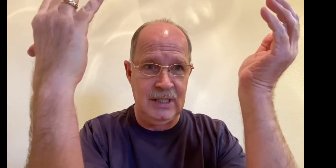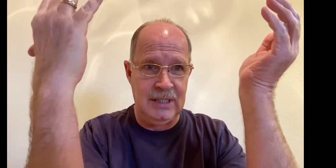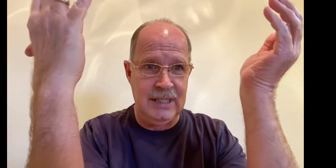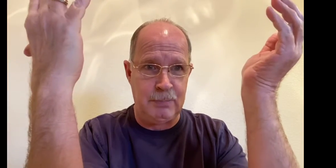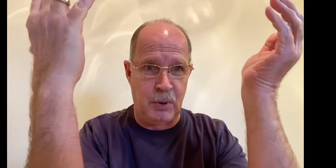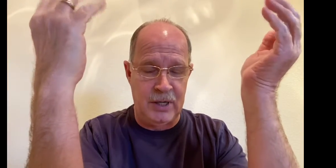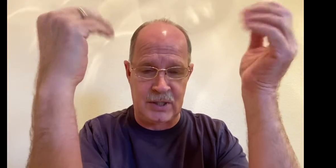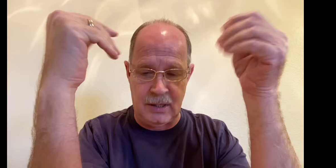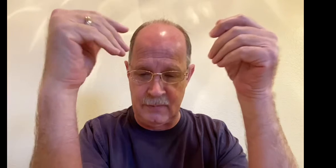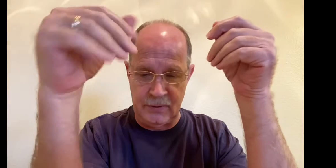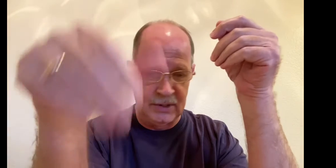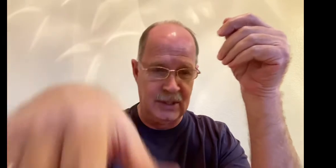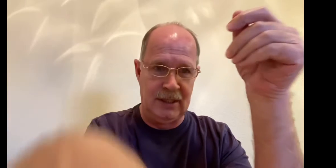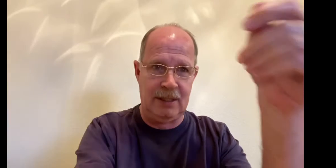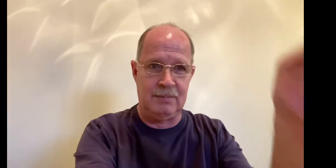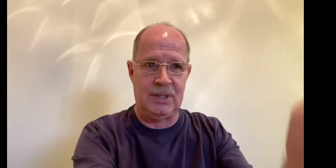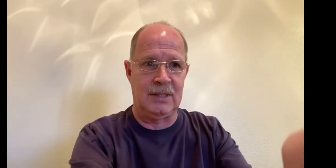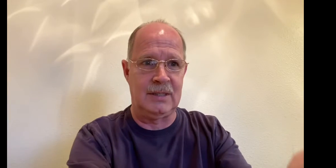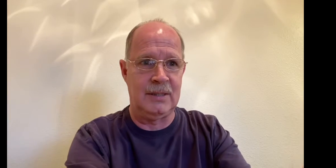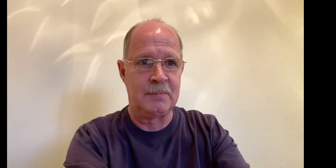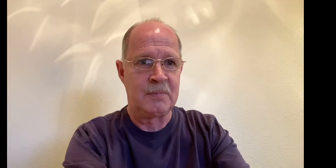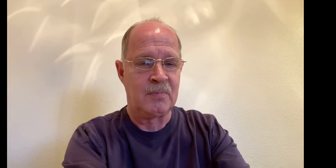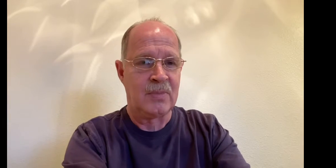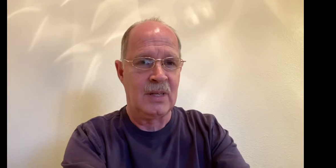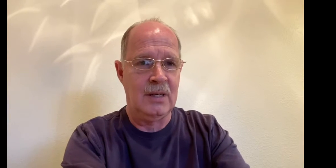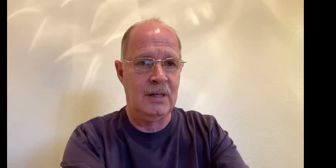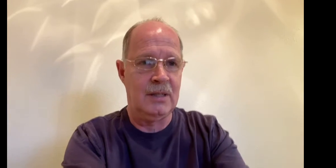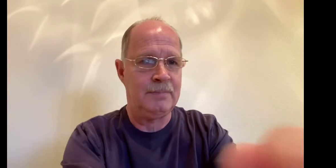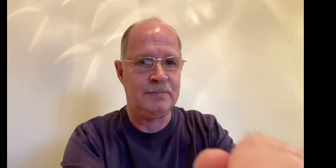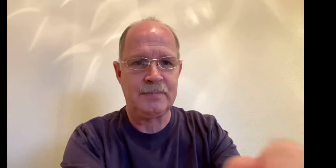the depress conference. I'm telling you.